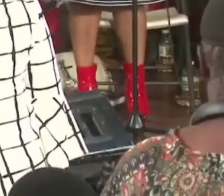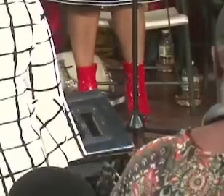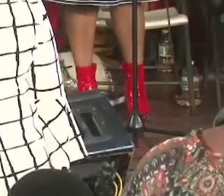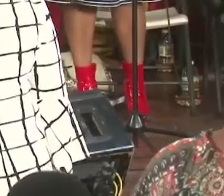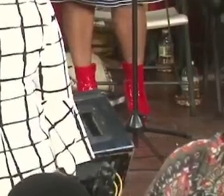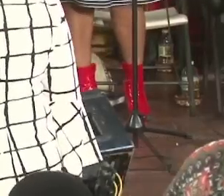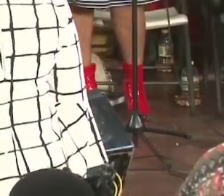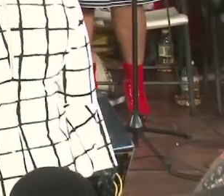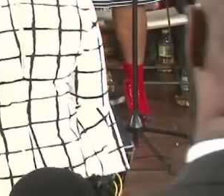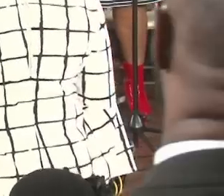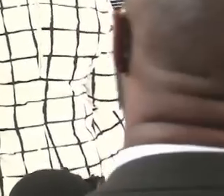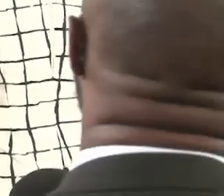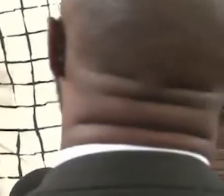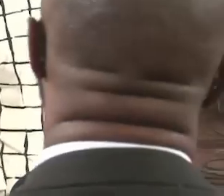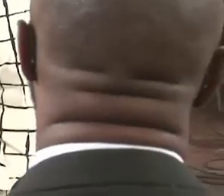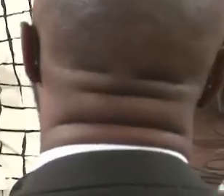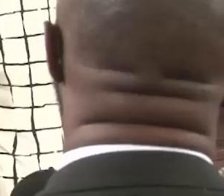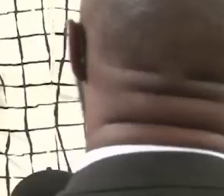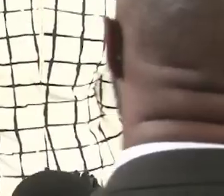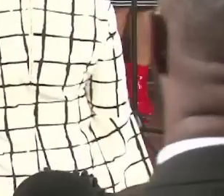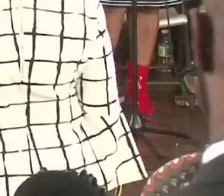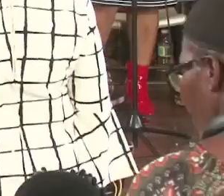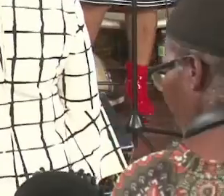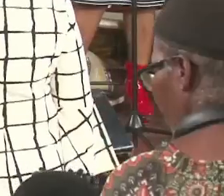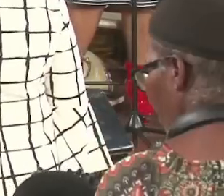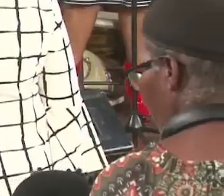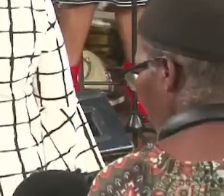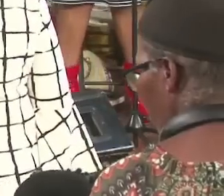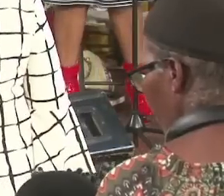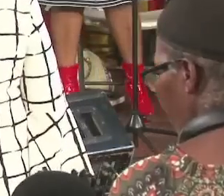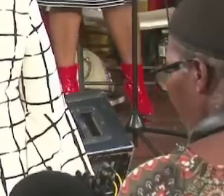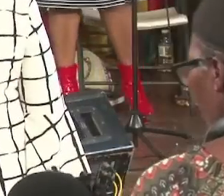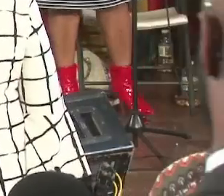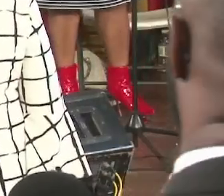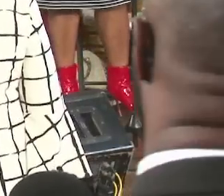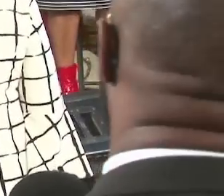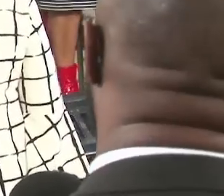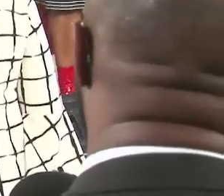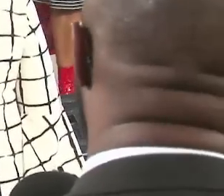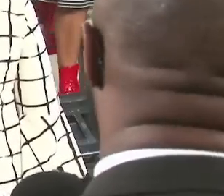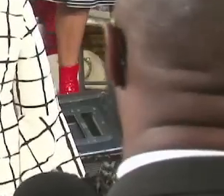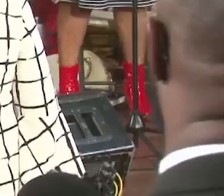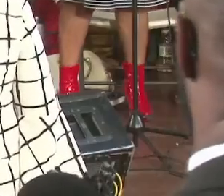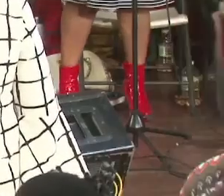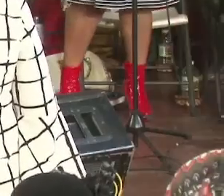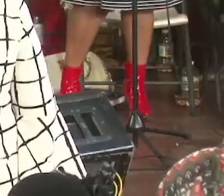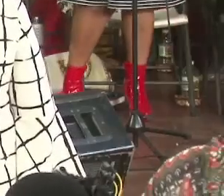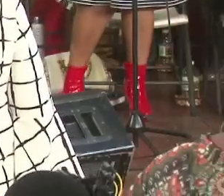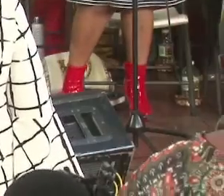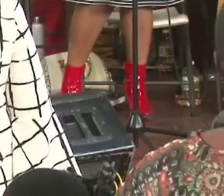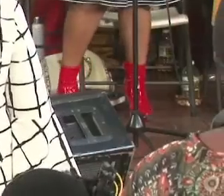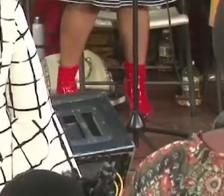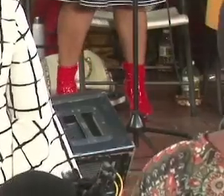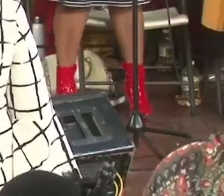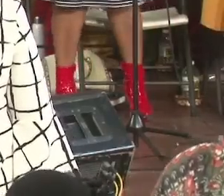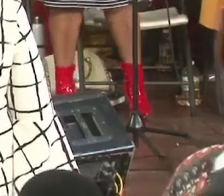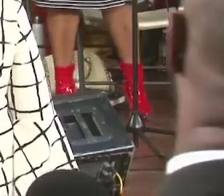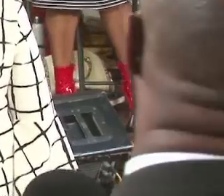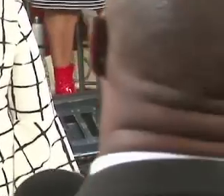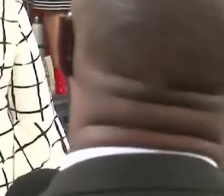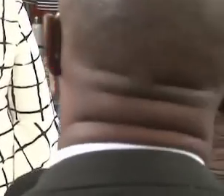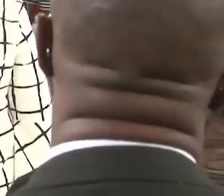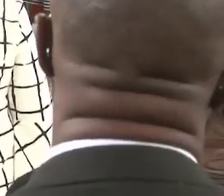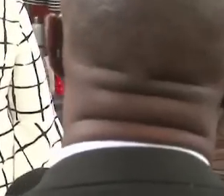a draught. Simon answered and said unto him, Master, we have toiled